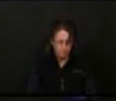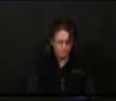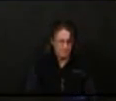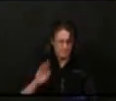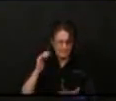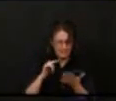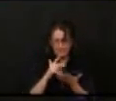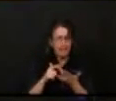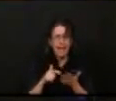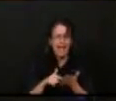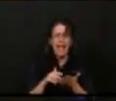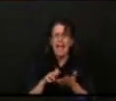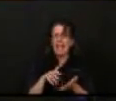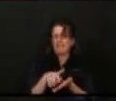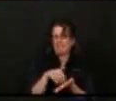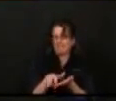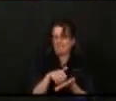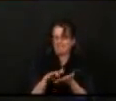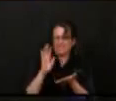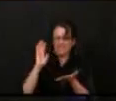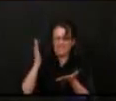tax increase